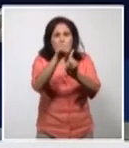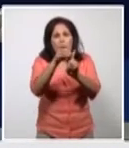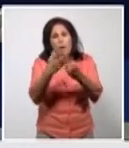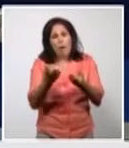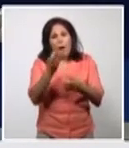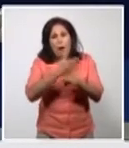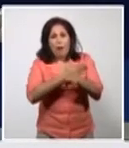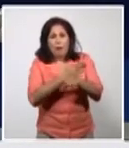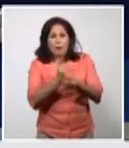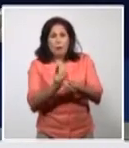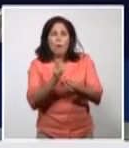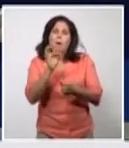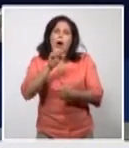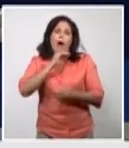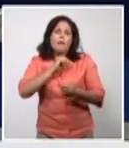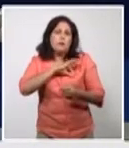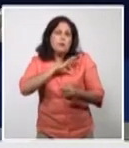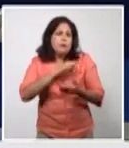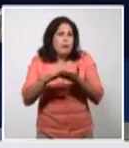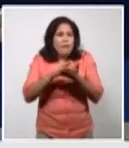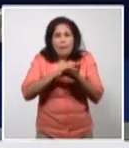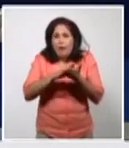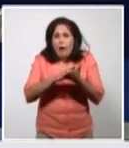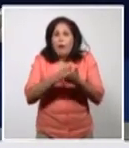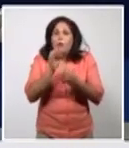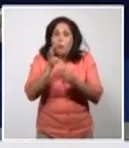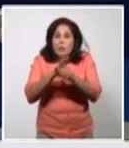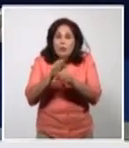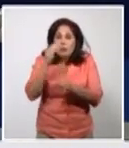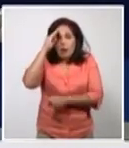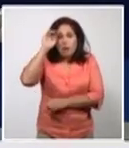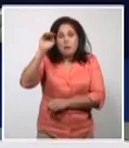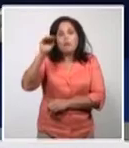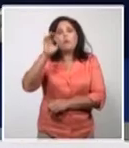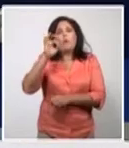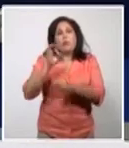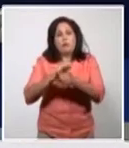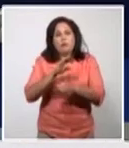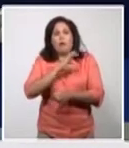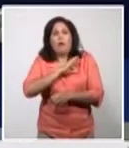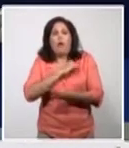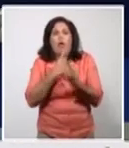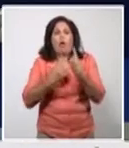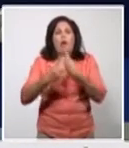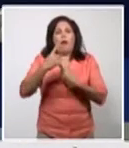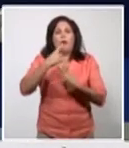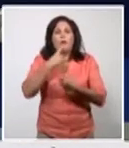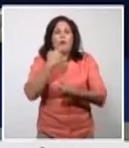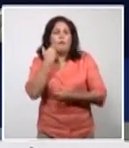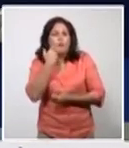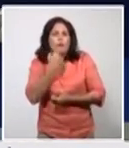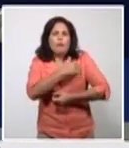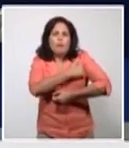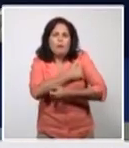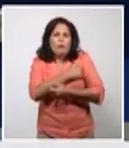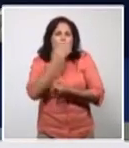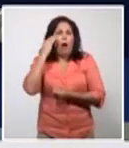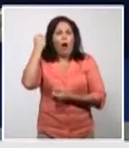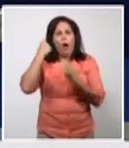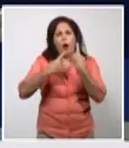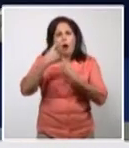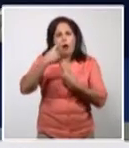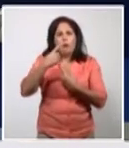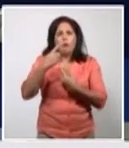we also know that people sometimes have symptoms before being admitted, and furthermore, as we know about